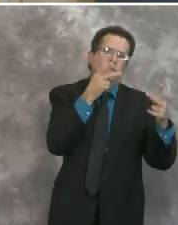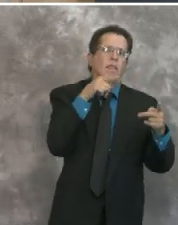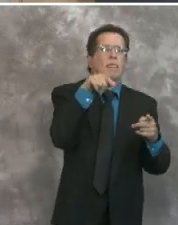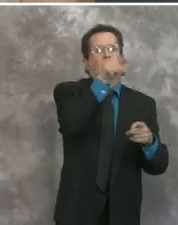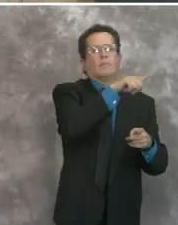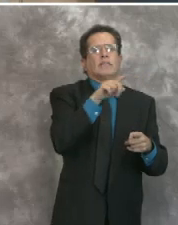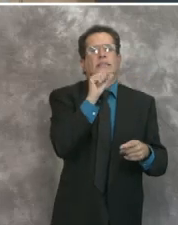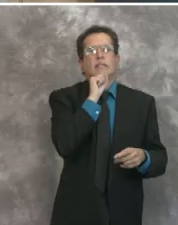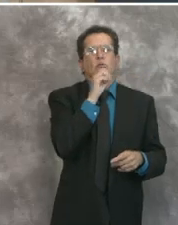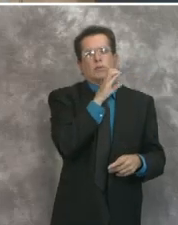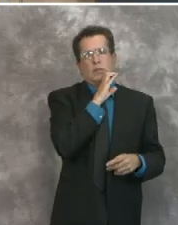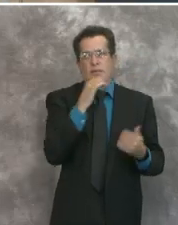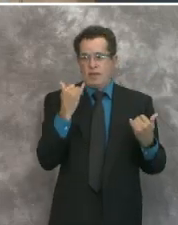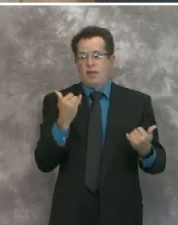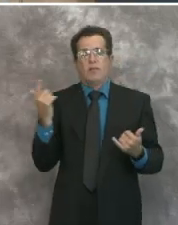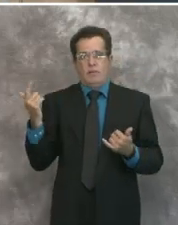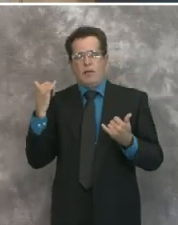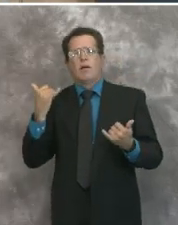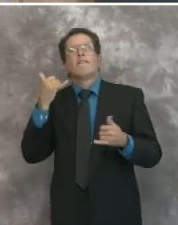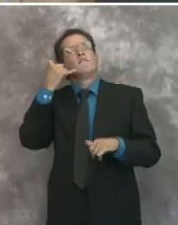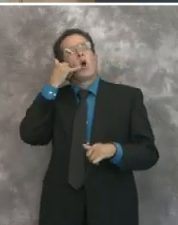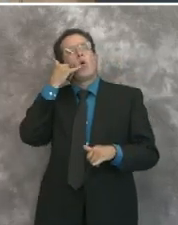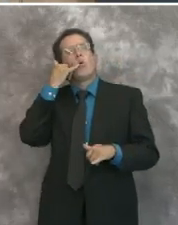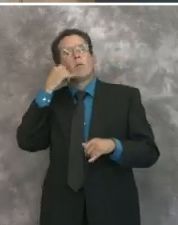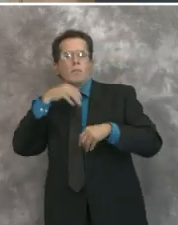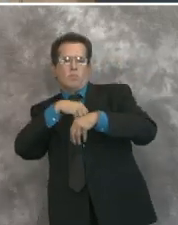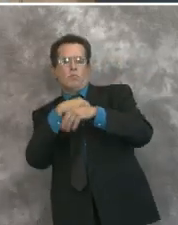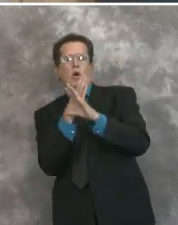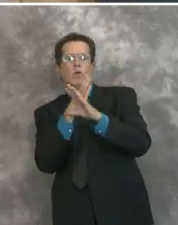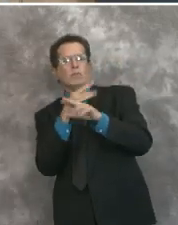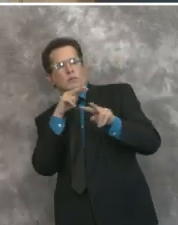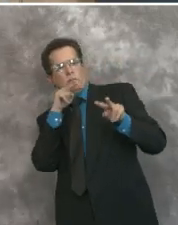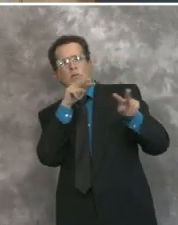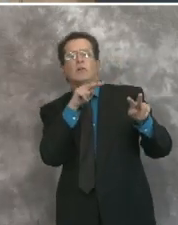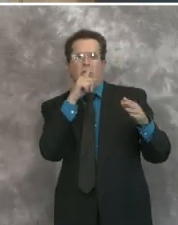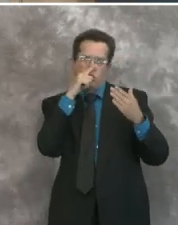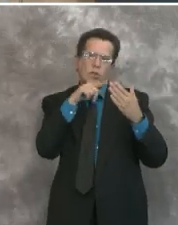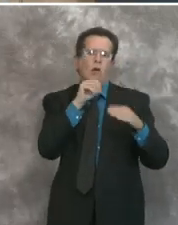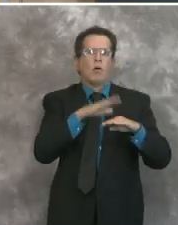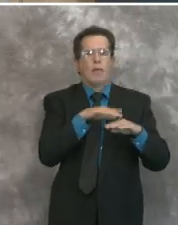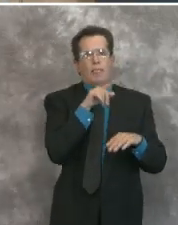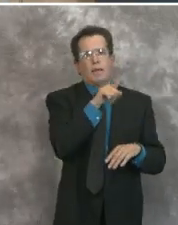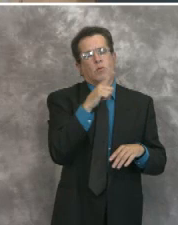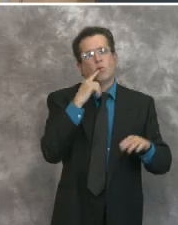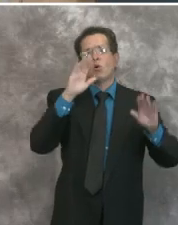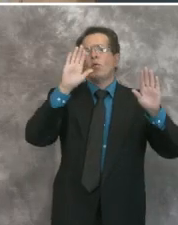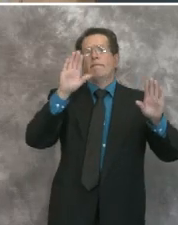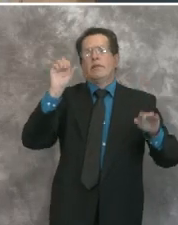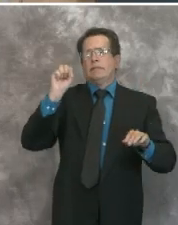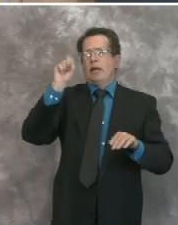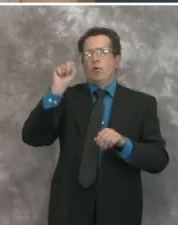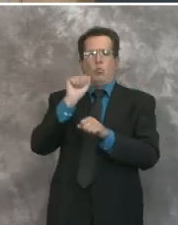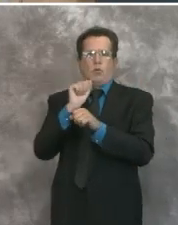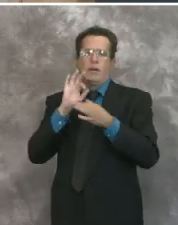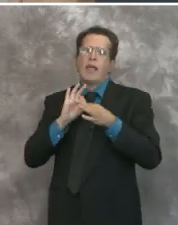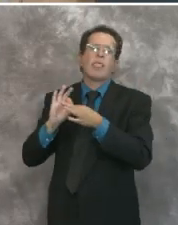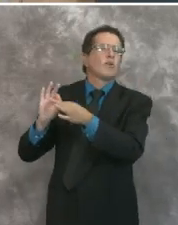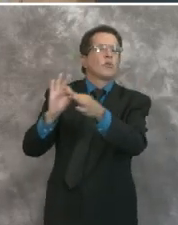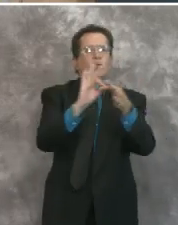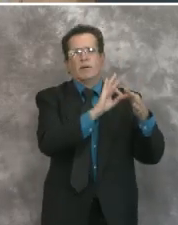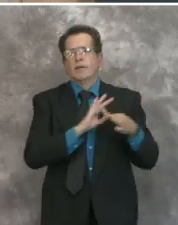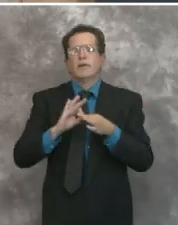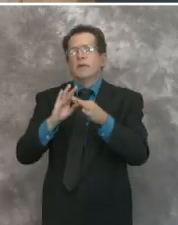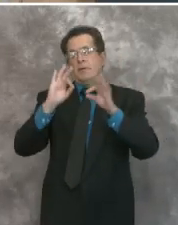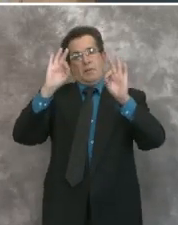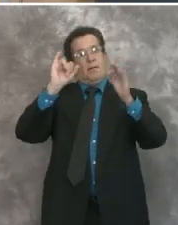the volunteers are now doing phone checks. It's great to see all San Diegans working together for one another. That's it